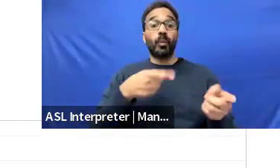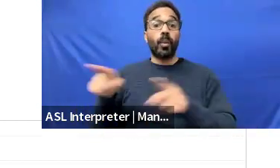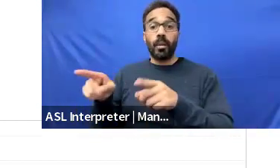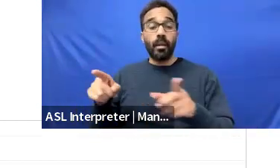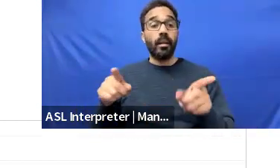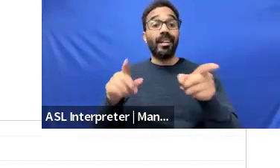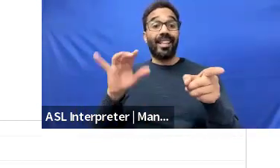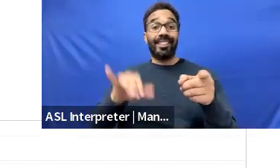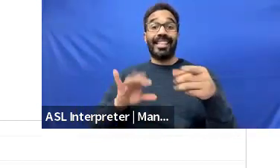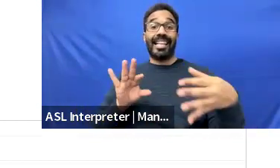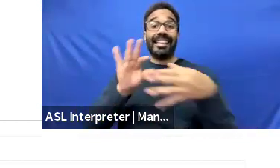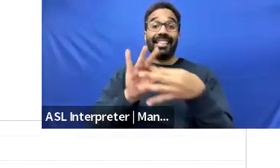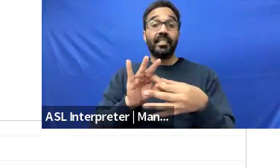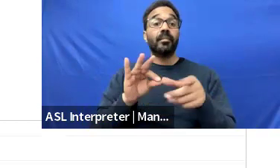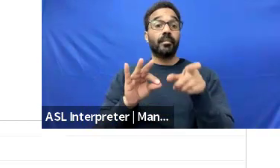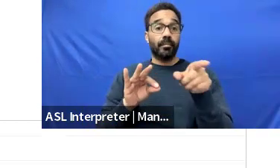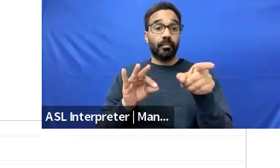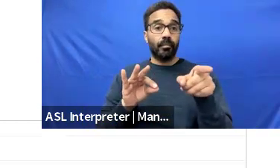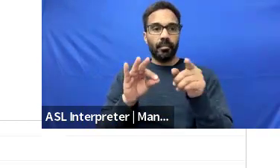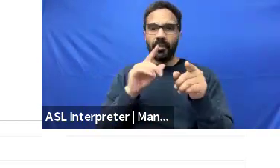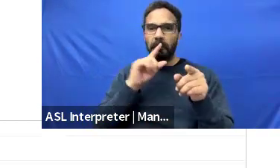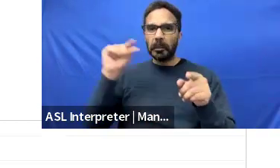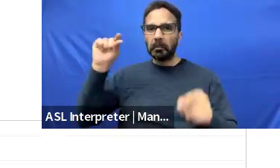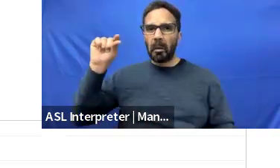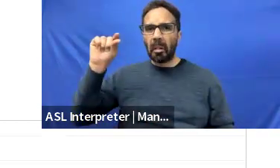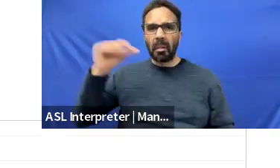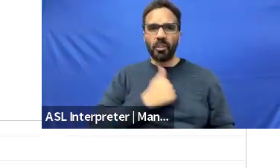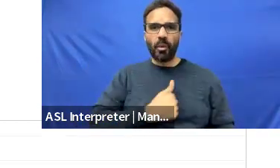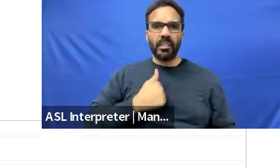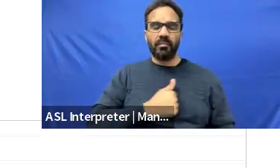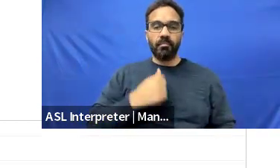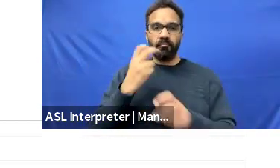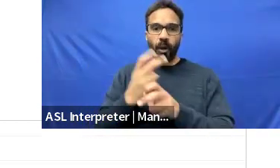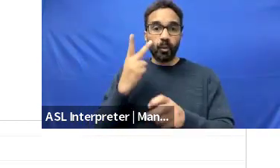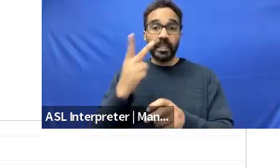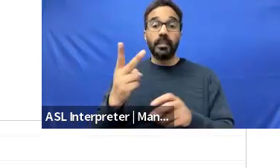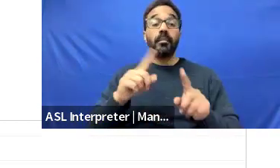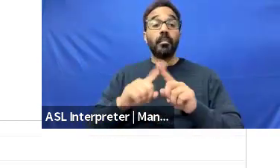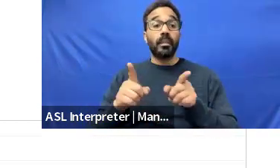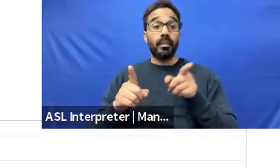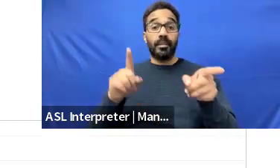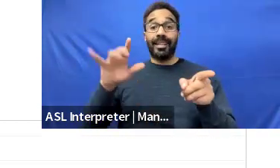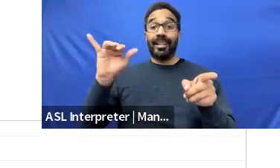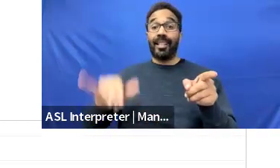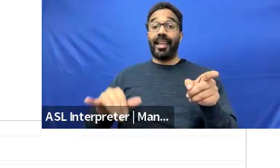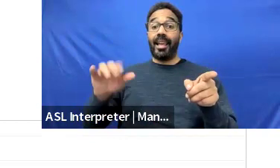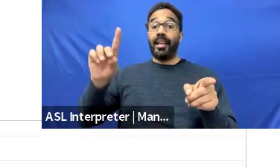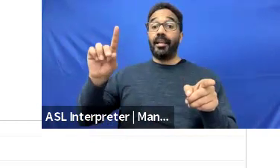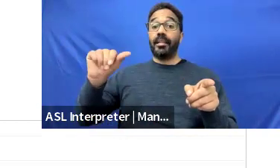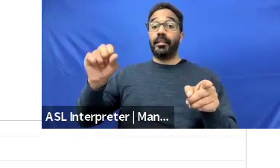link and this, it's rather small, so I do apologize. But this dashboard is really highlighting